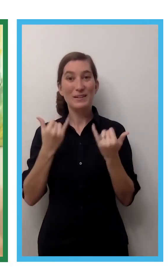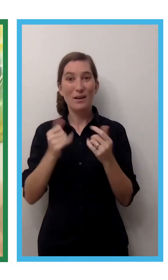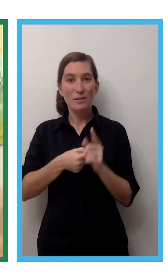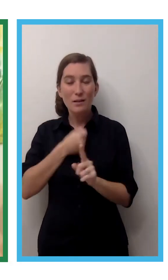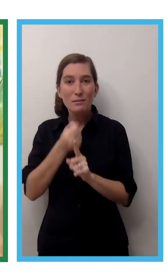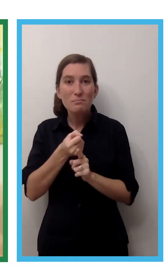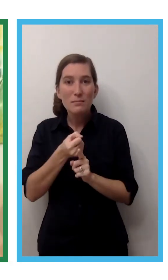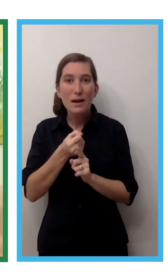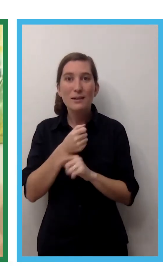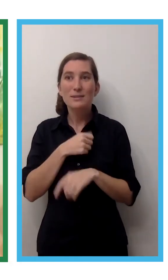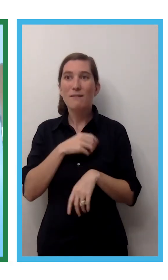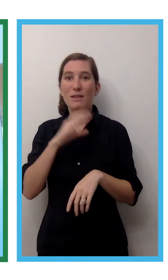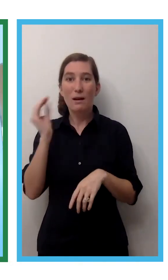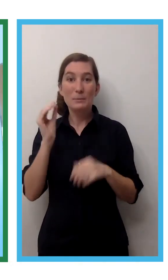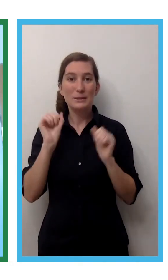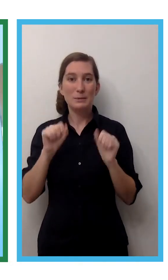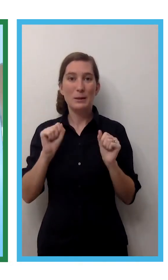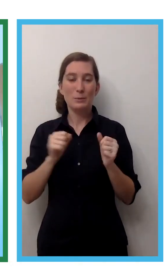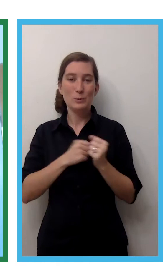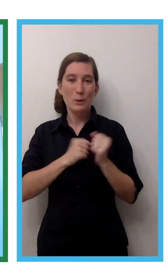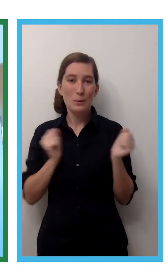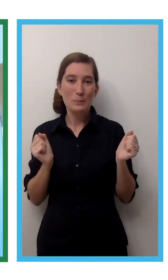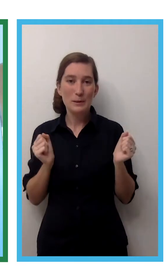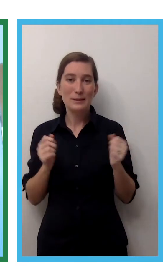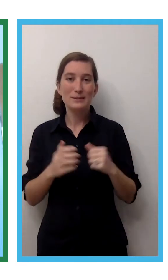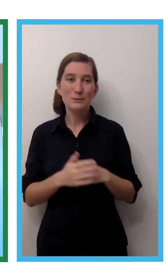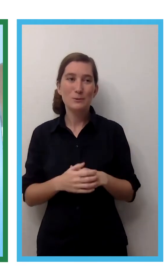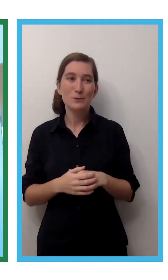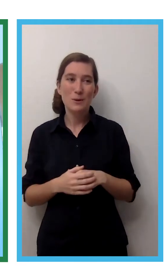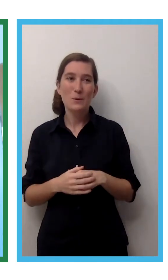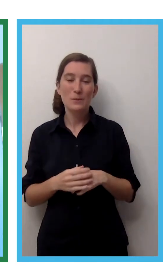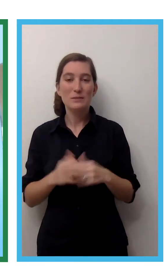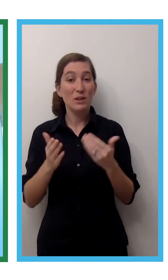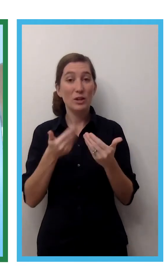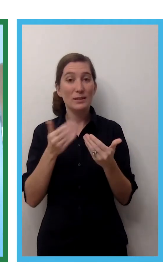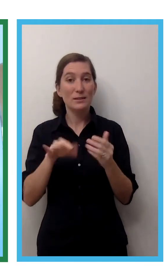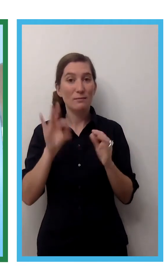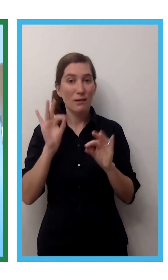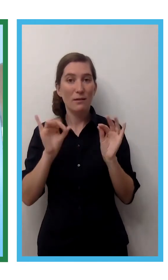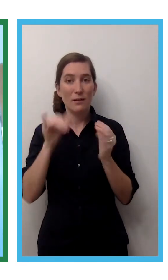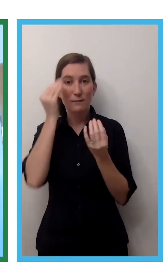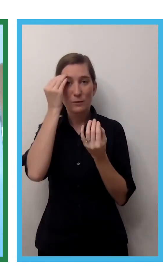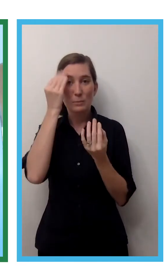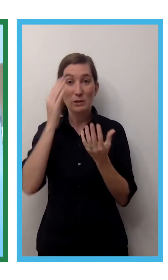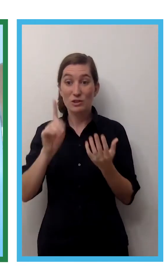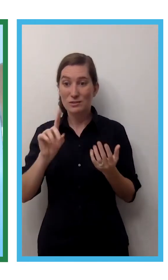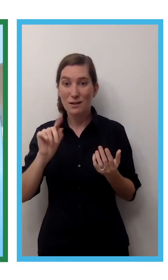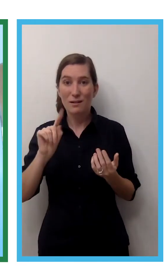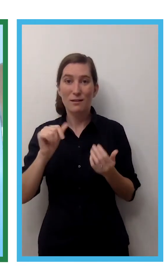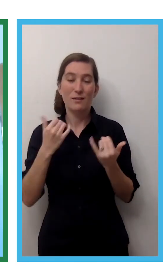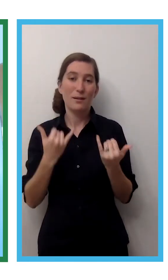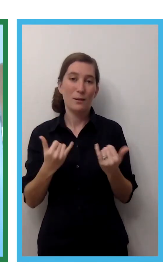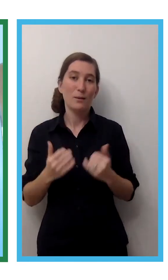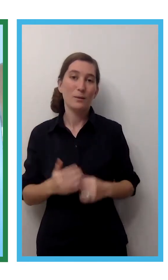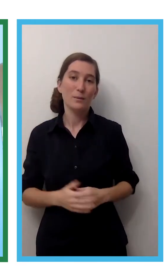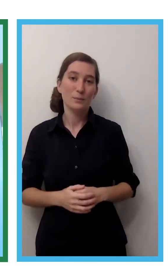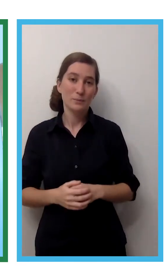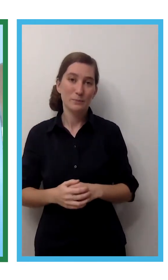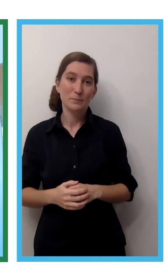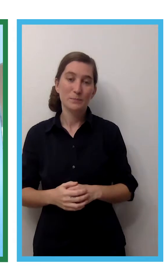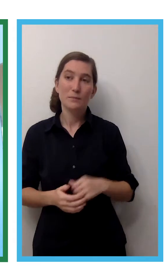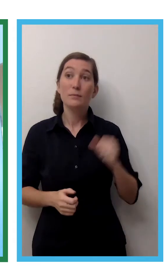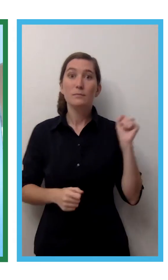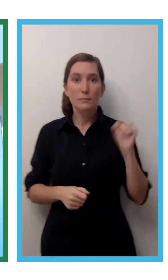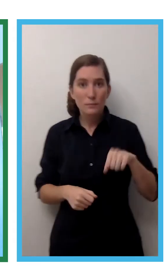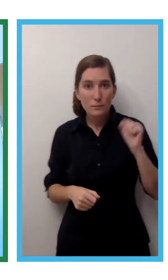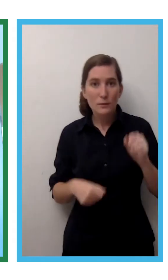very easy for them to find out now. Yeah. That's cool. Yeah. So yeah, it has its pros and cons. I'm going to just try and look